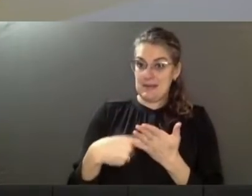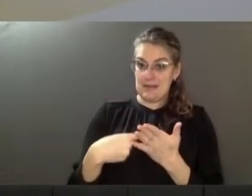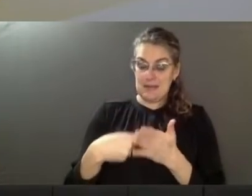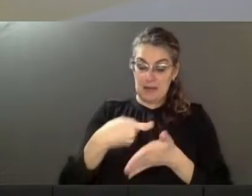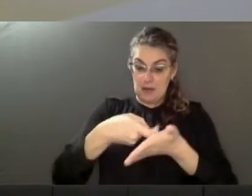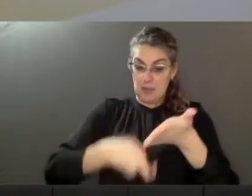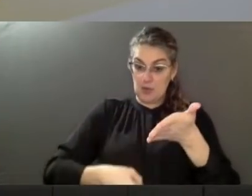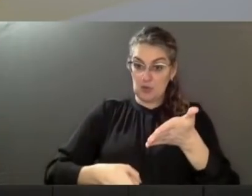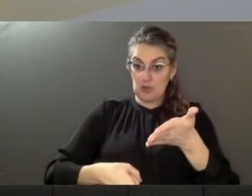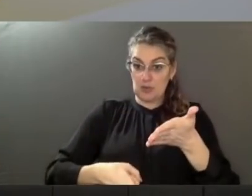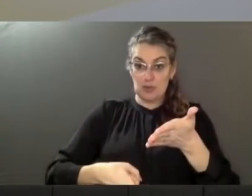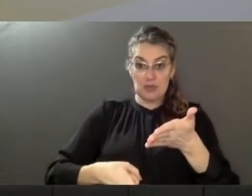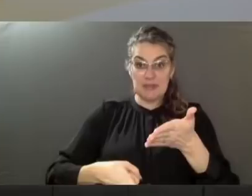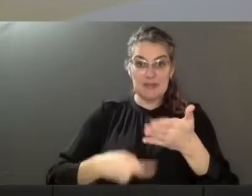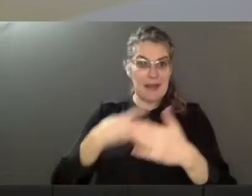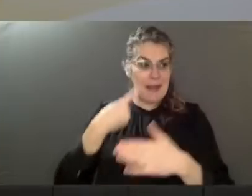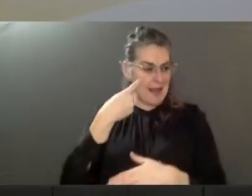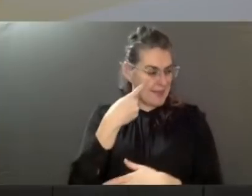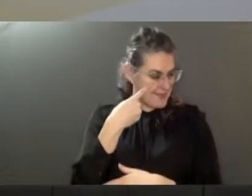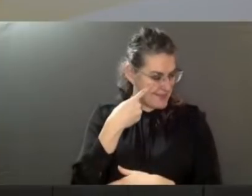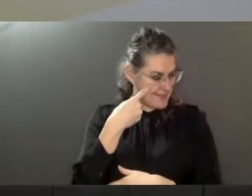so I think we've had